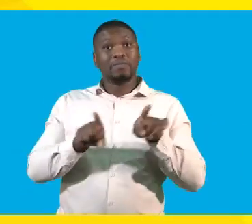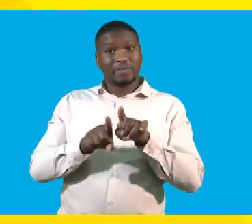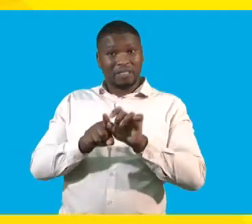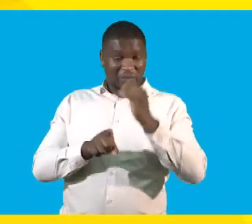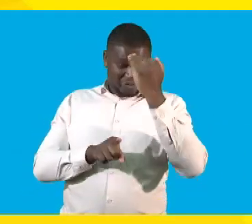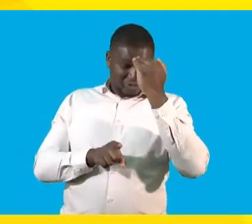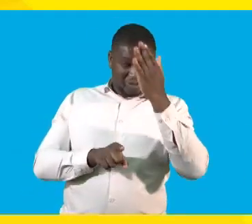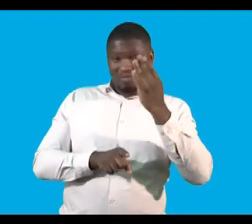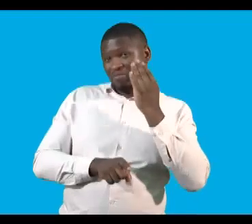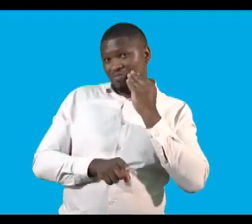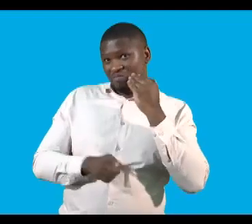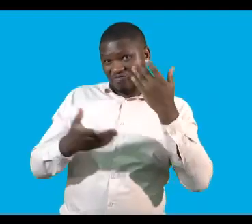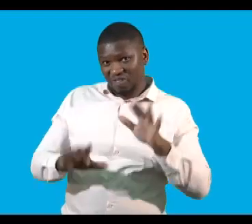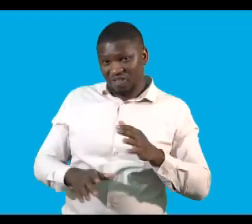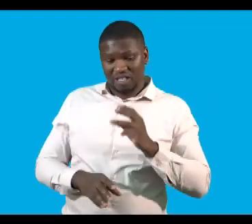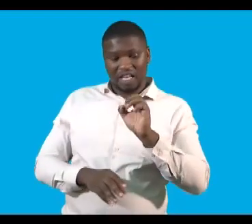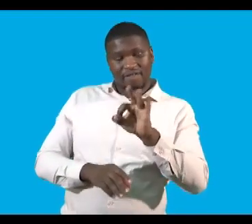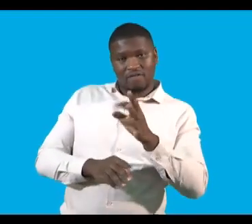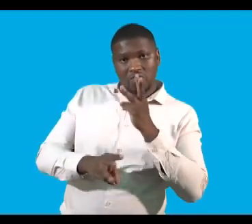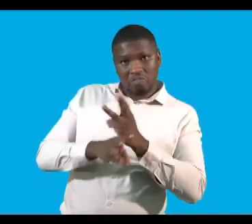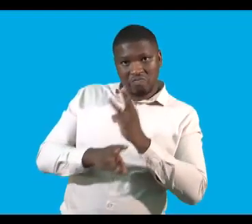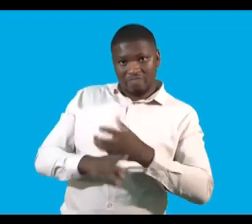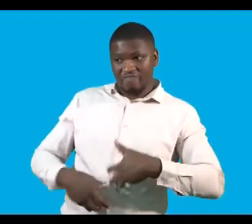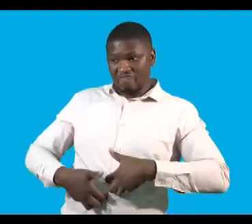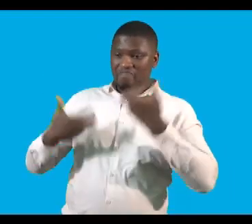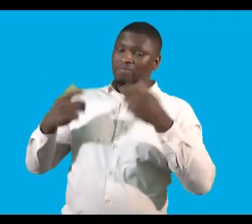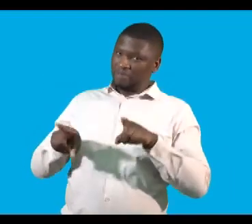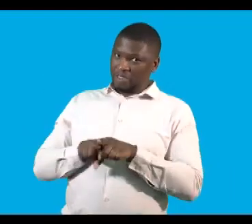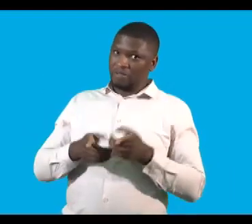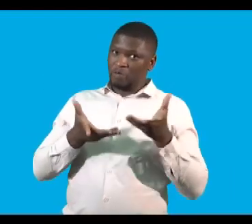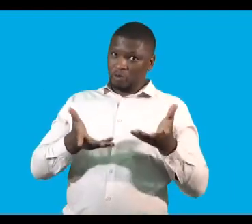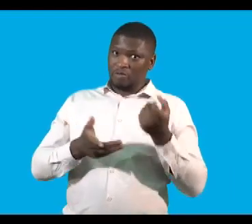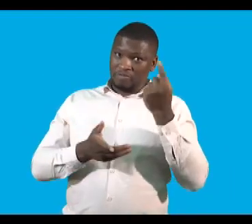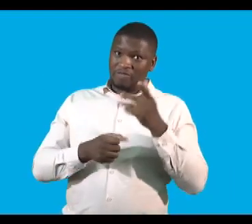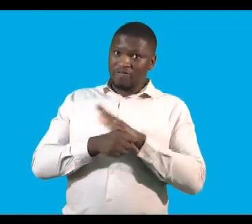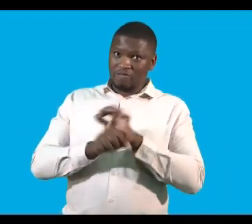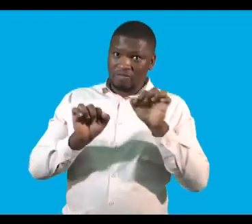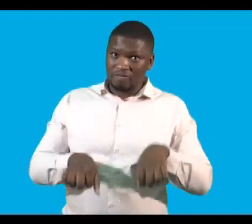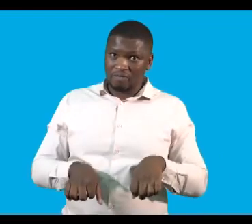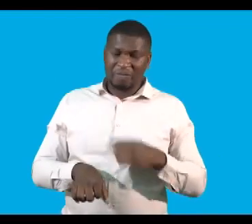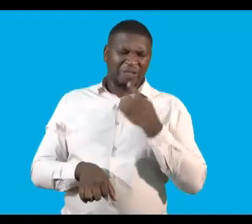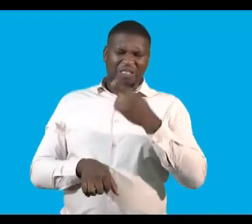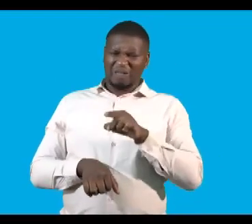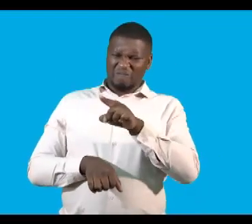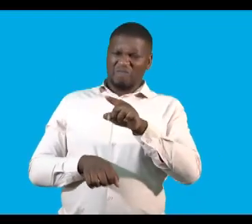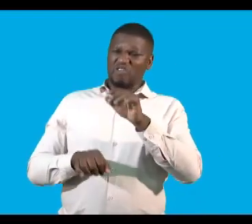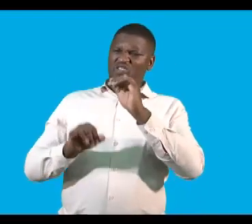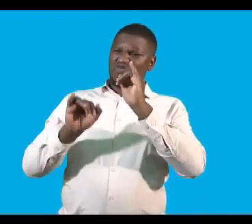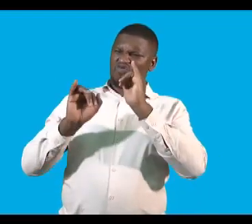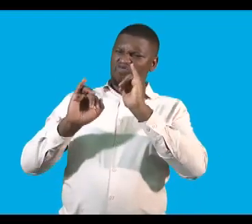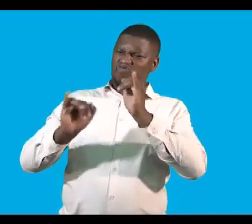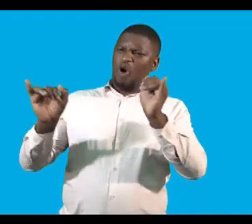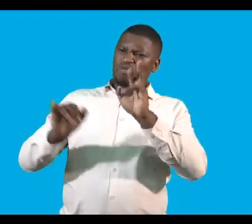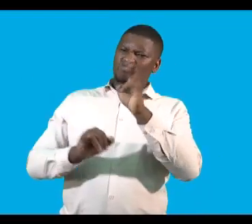parents that are upset, so you must understand this very well. That is wrong on so many